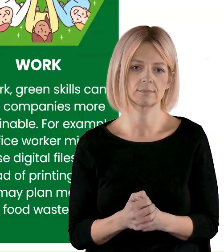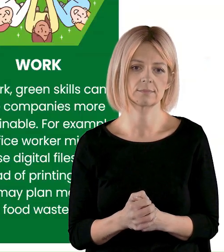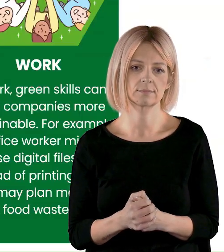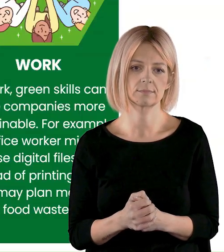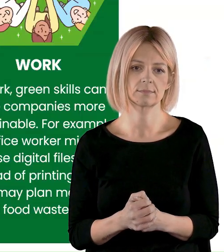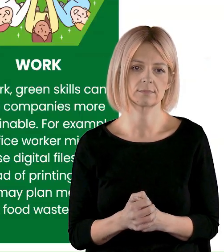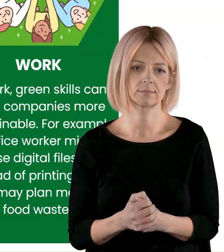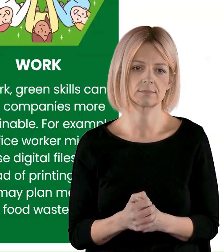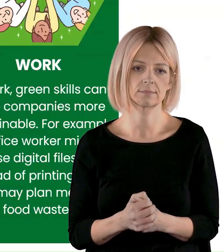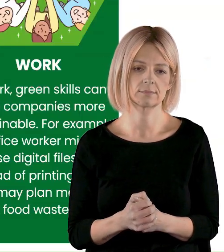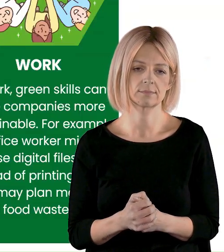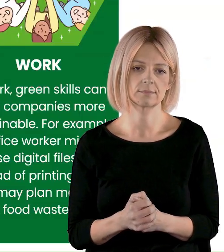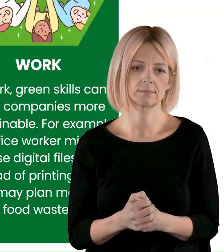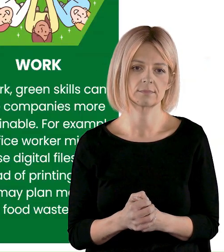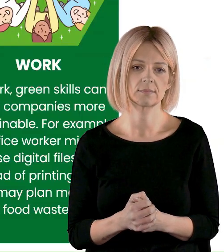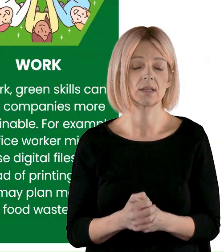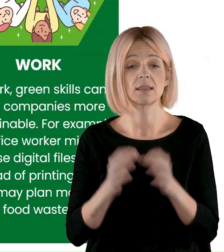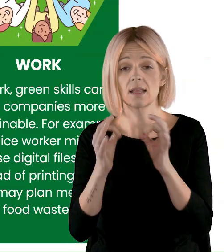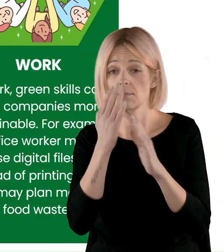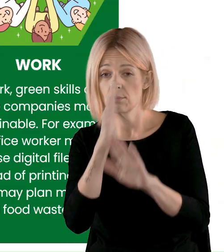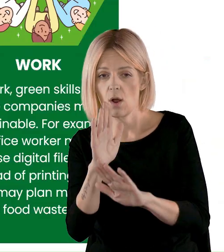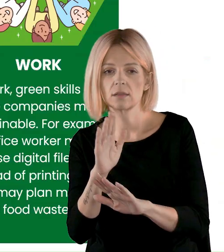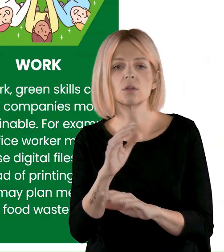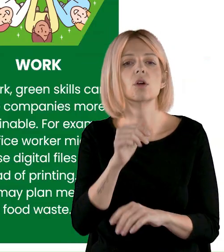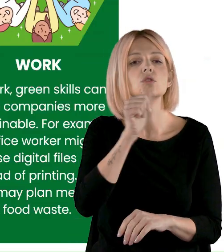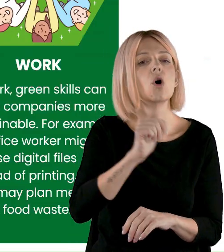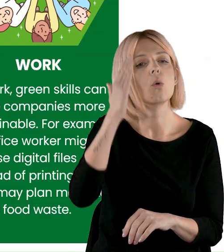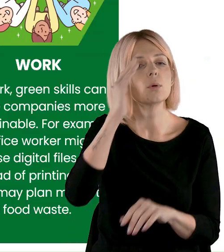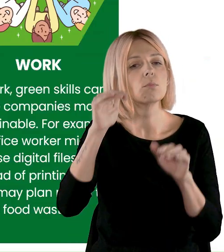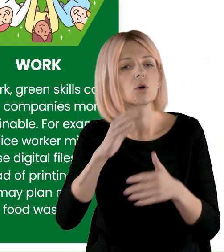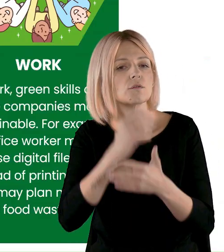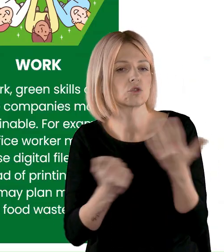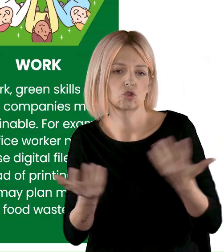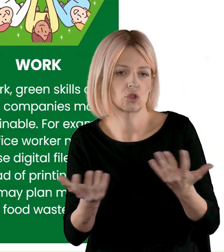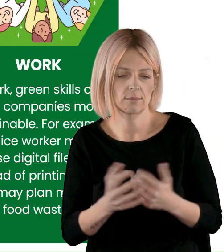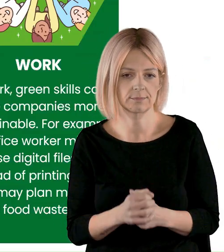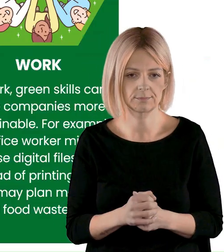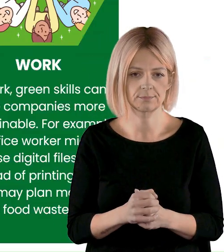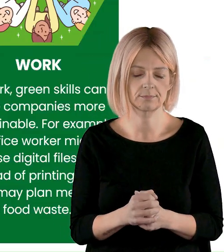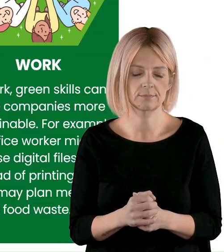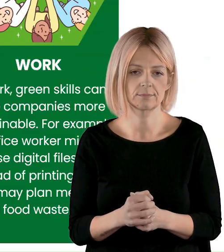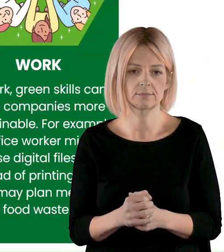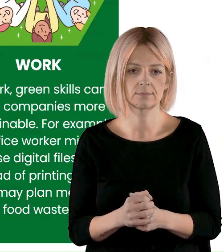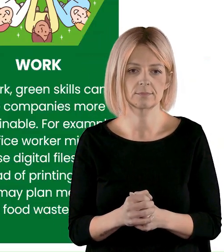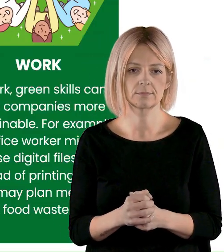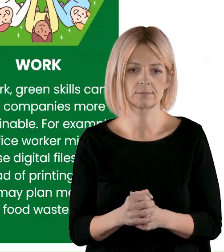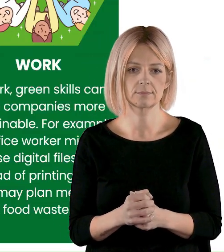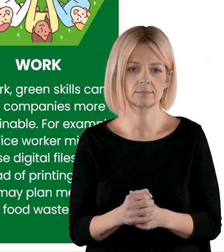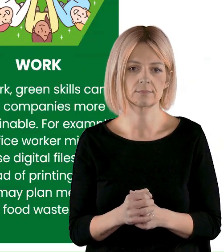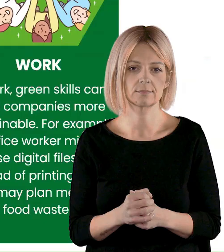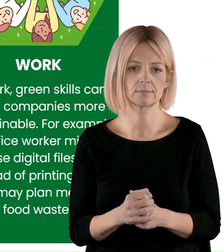Now we can see where green skills are applied. And I just want to say that green skills are